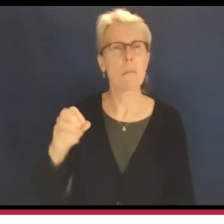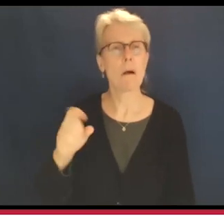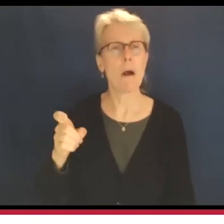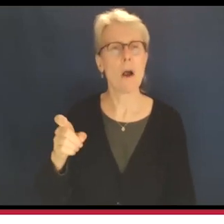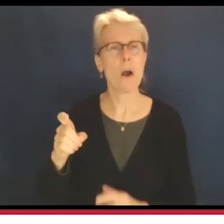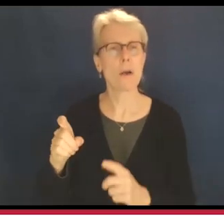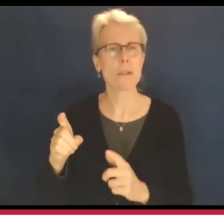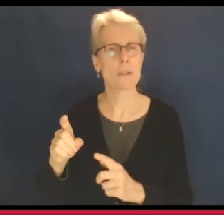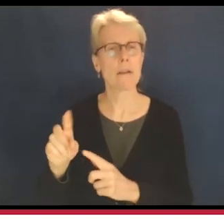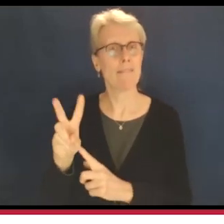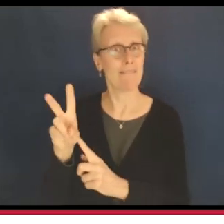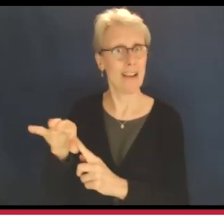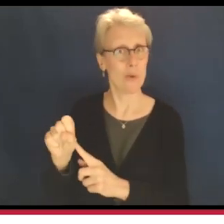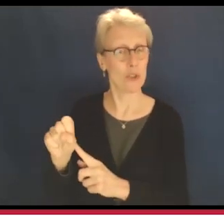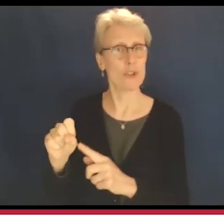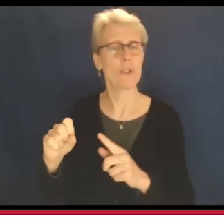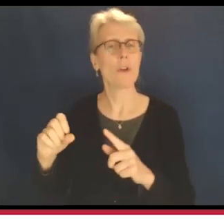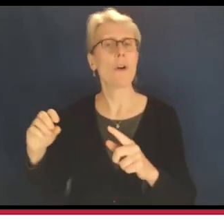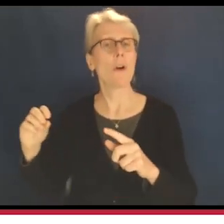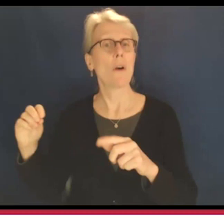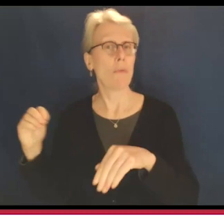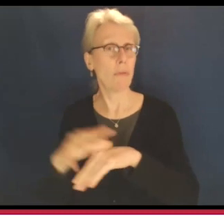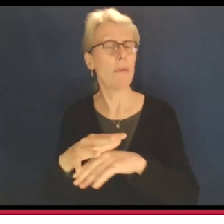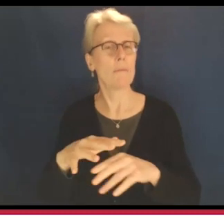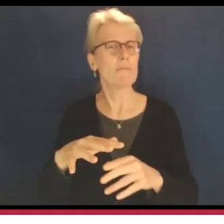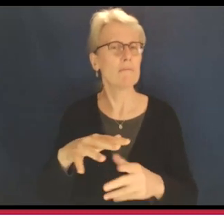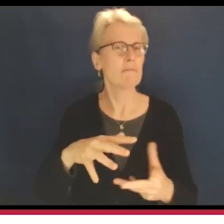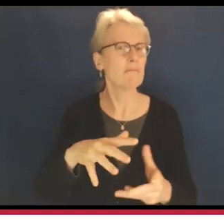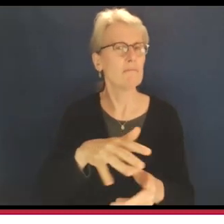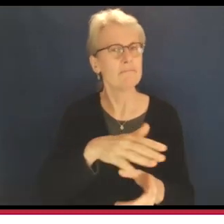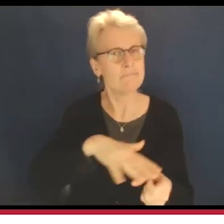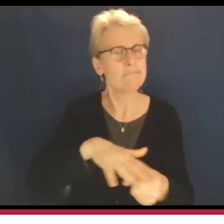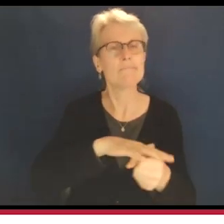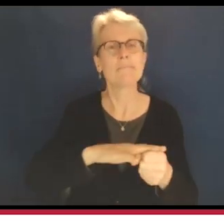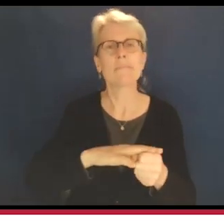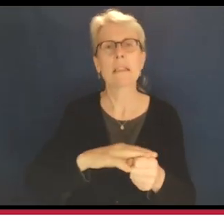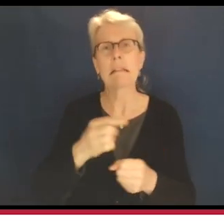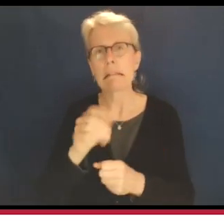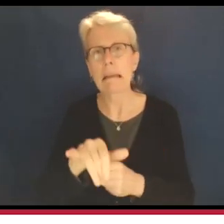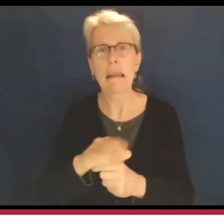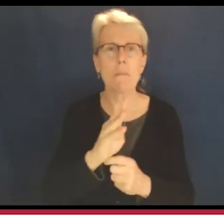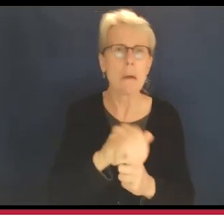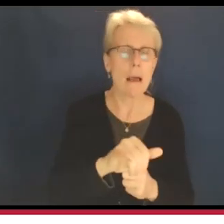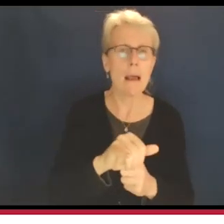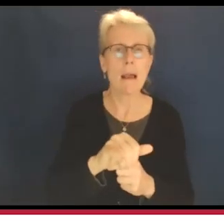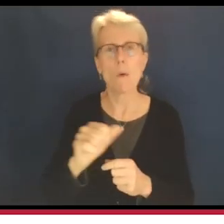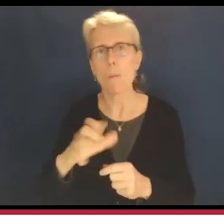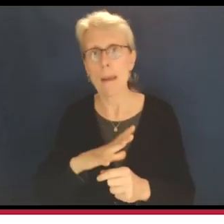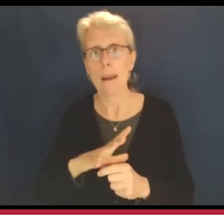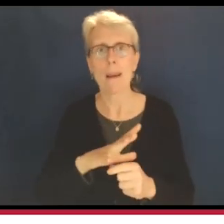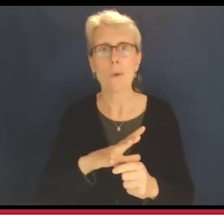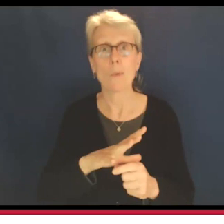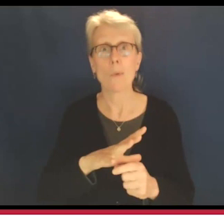was transmitting in mostly gay and bisexual men and other men who have sex with men around the developed